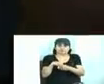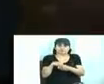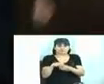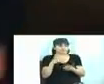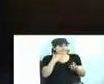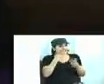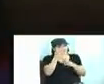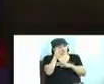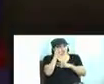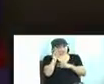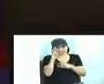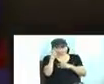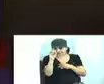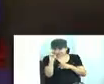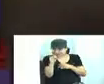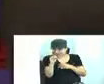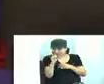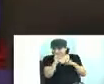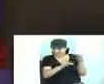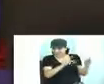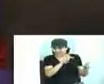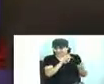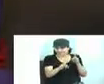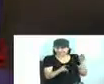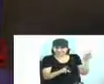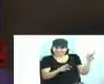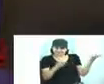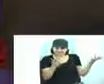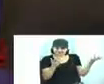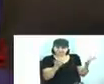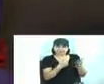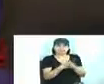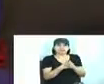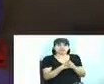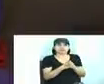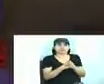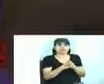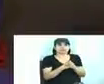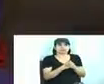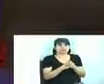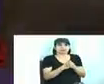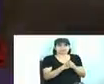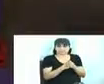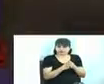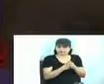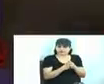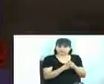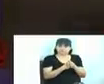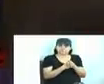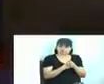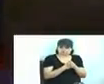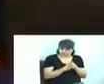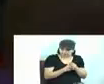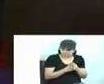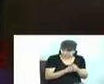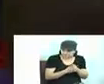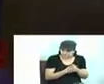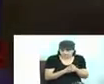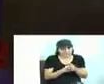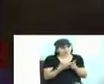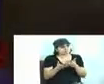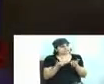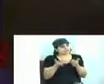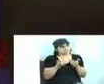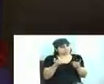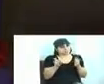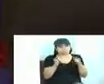news, people. So, you know, here's how it works its way out for me. So I'm going to tell you, it's very easy for all of us,